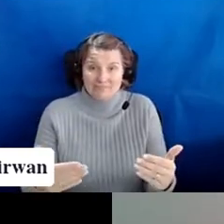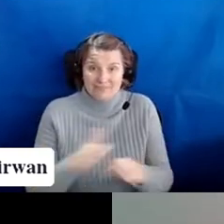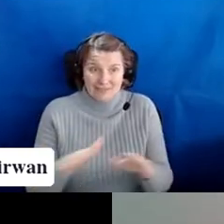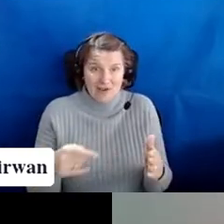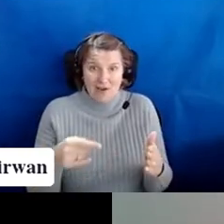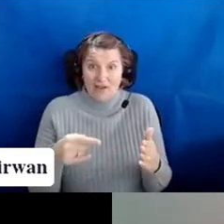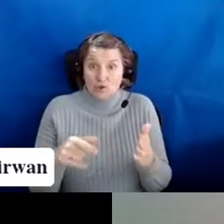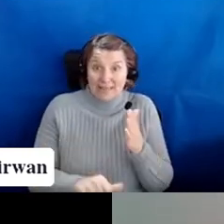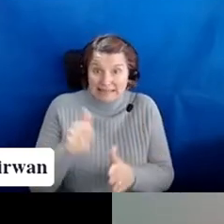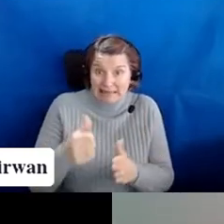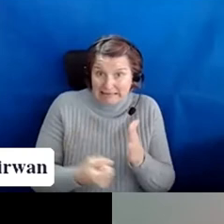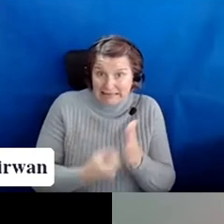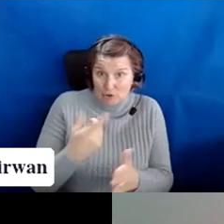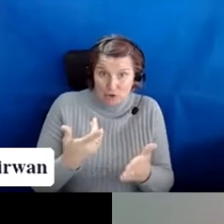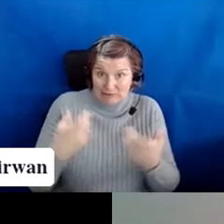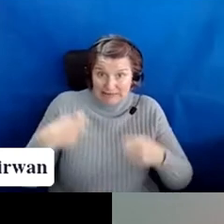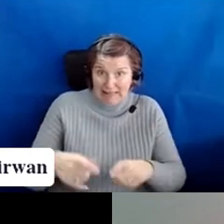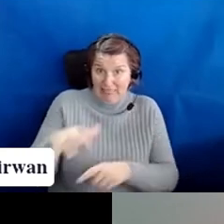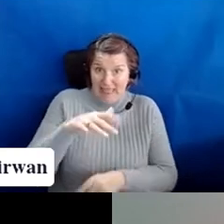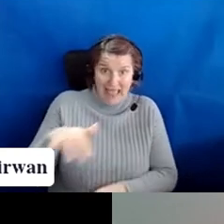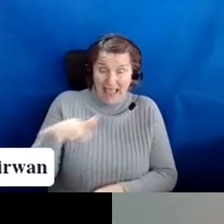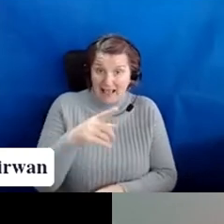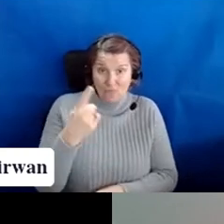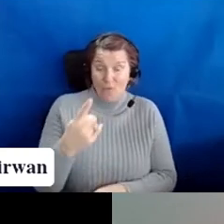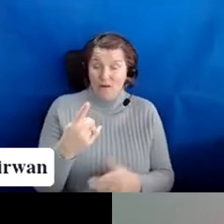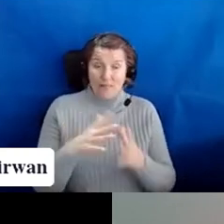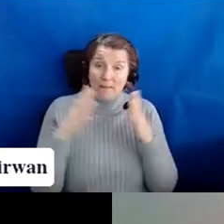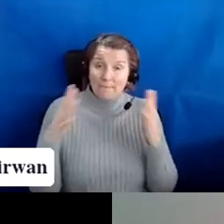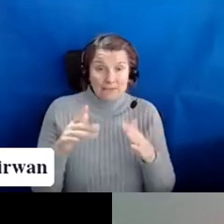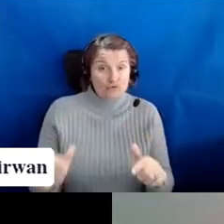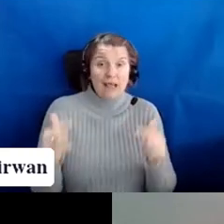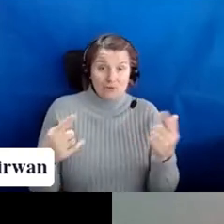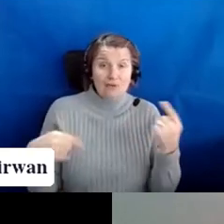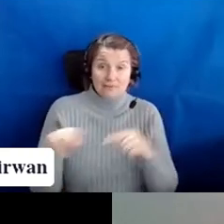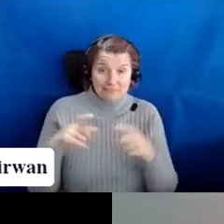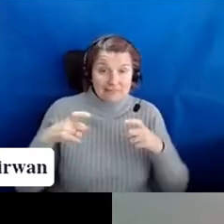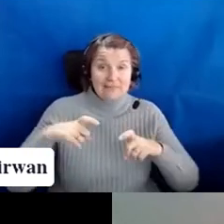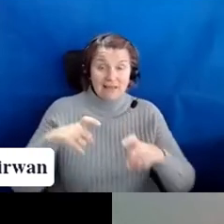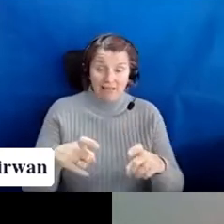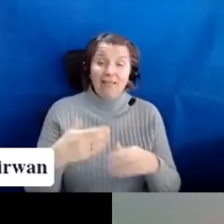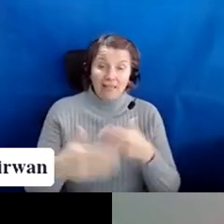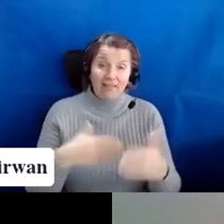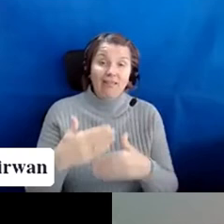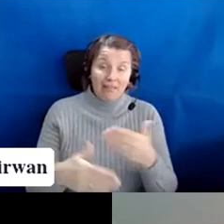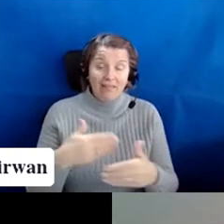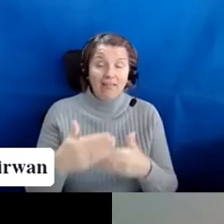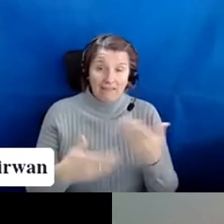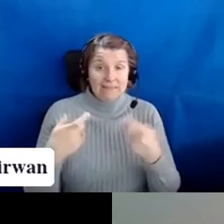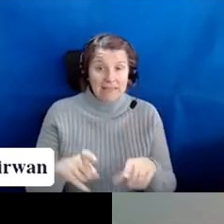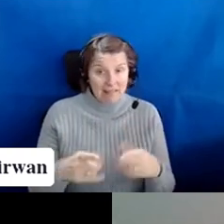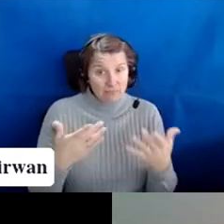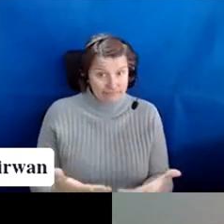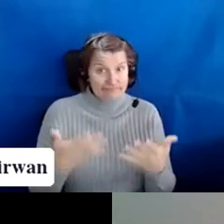the skills issue in our sector. It's probably one of the biggest challenges we face going forward. It's very current and present,